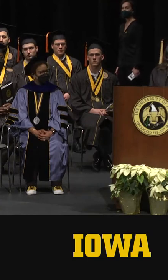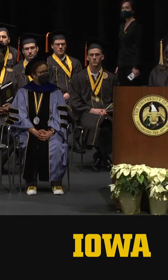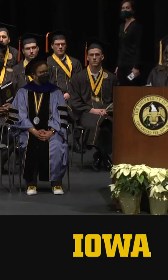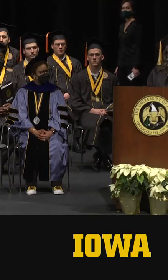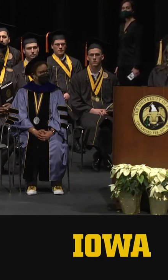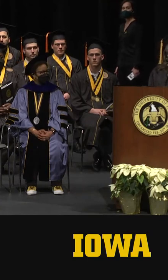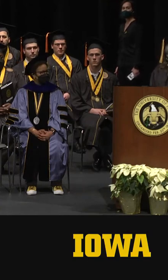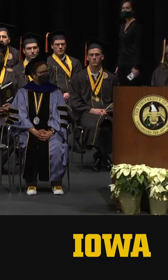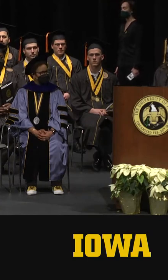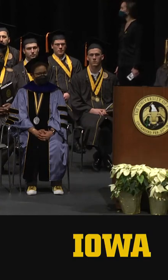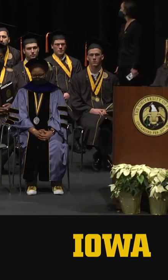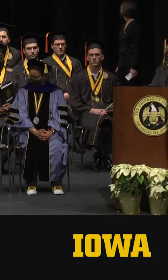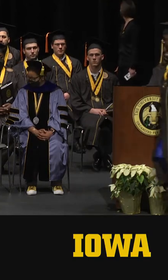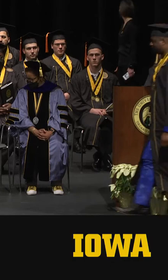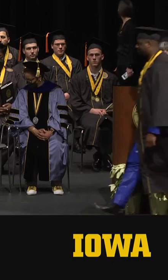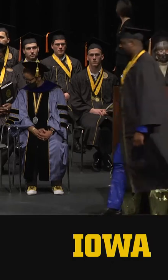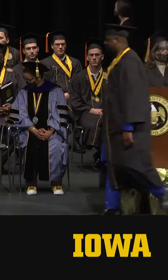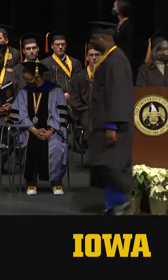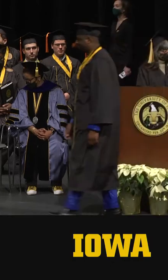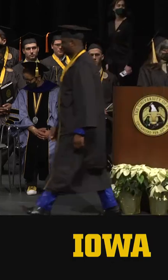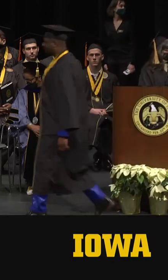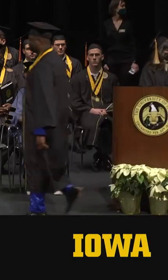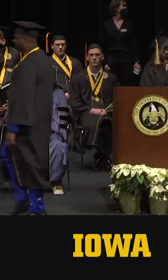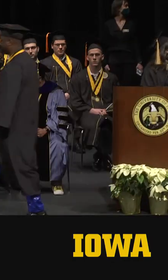Dauda Keita.